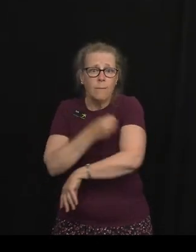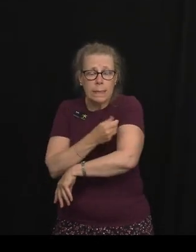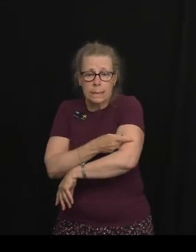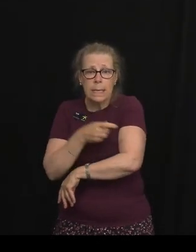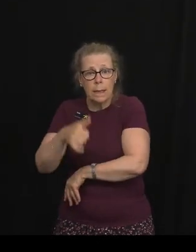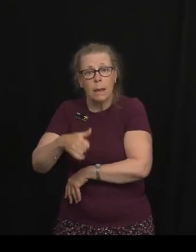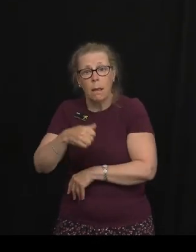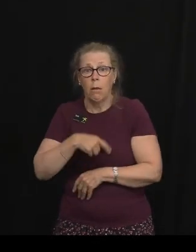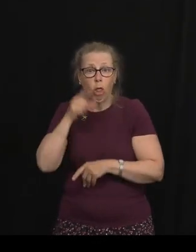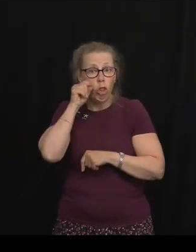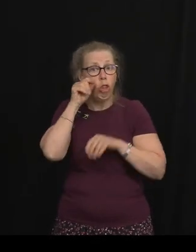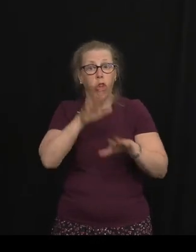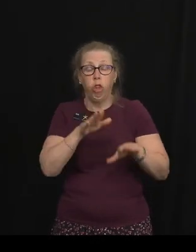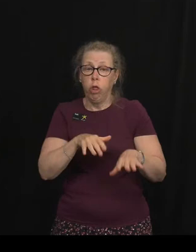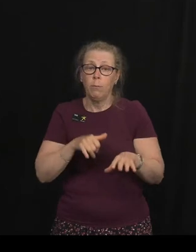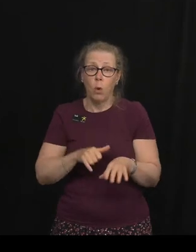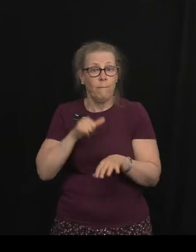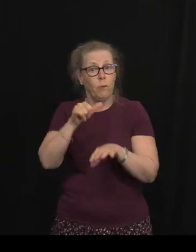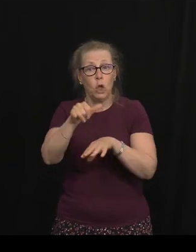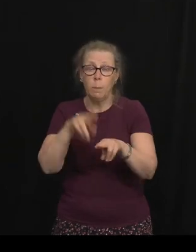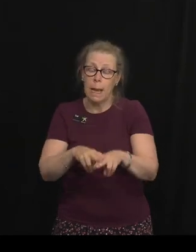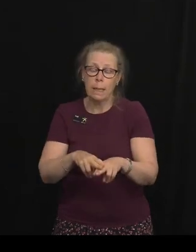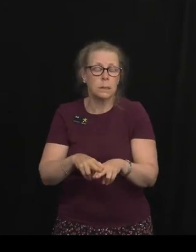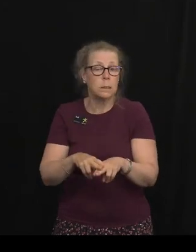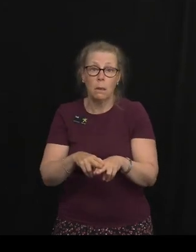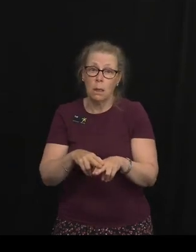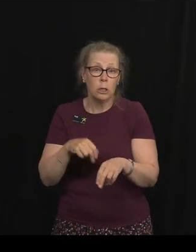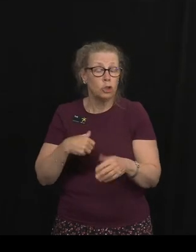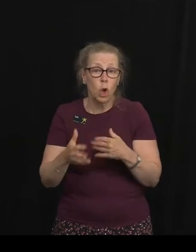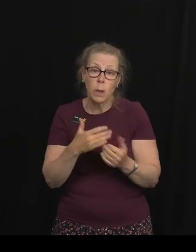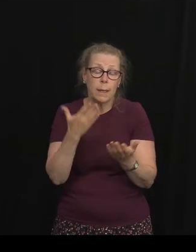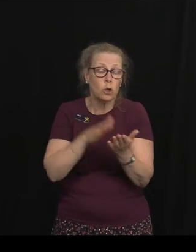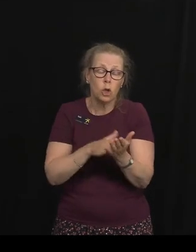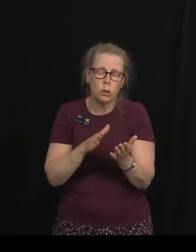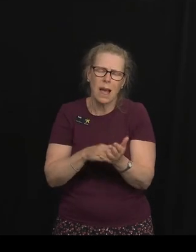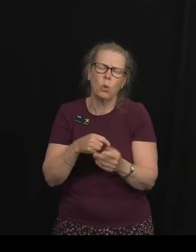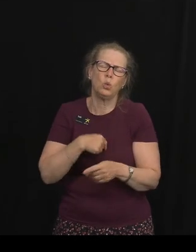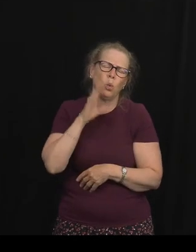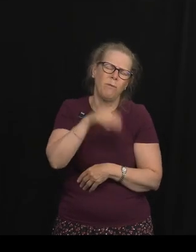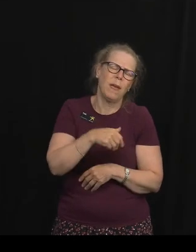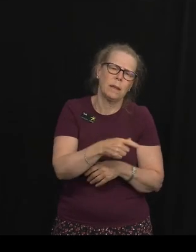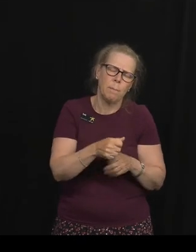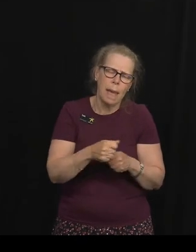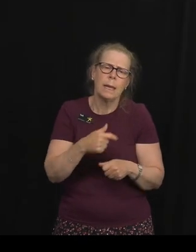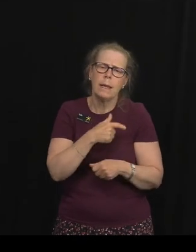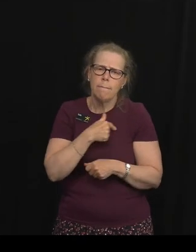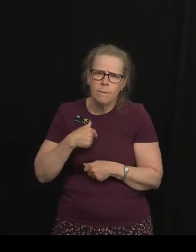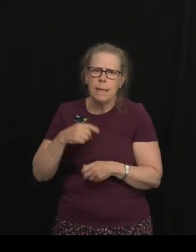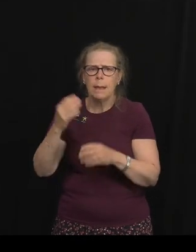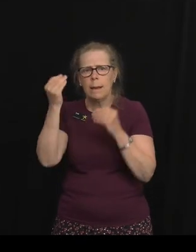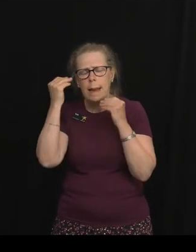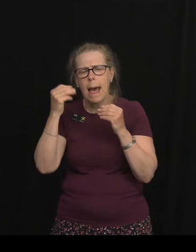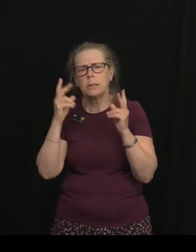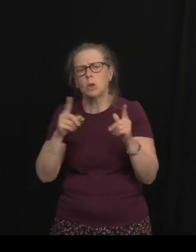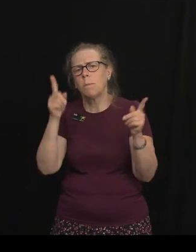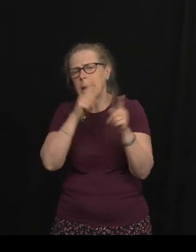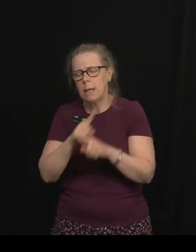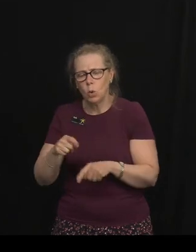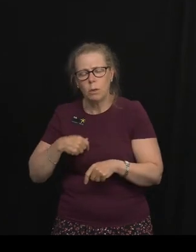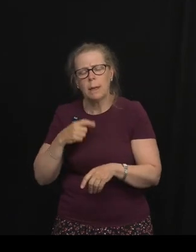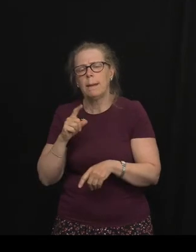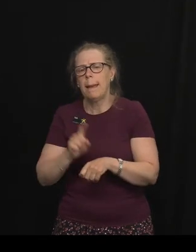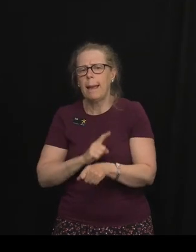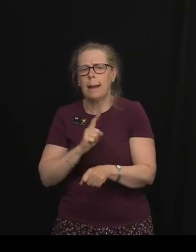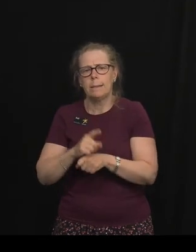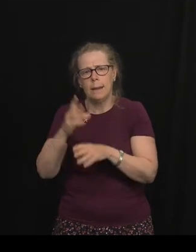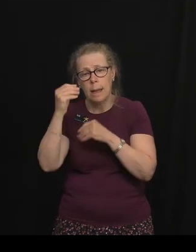And then we have to have those structures also going all the way. Yeah, you know that. But so we learn as human beings all along. We are better